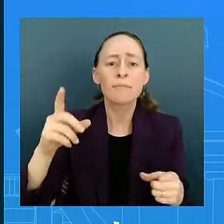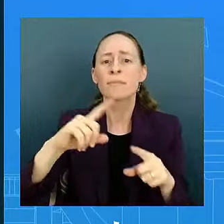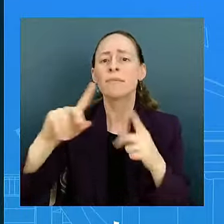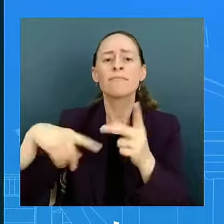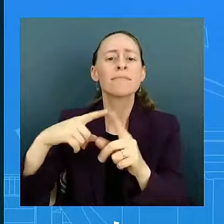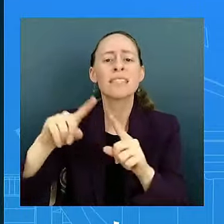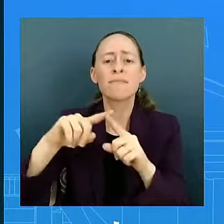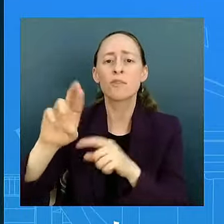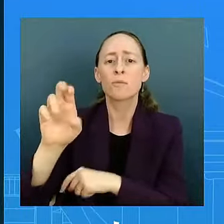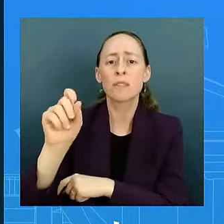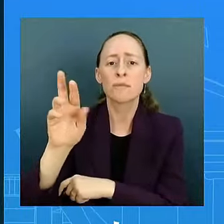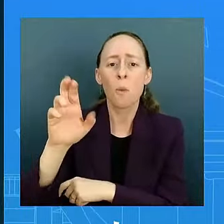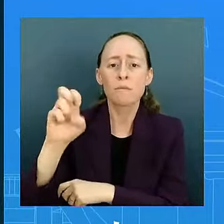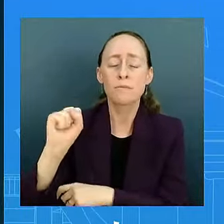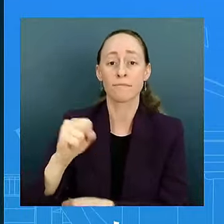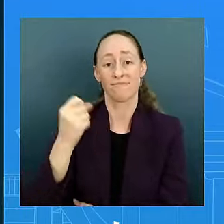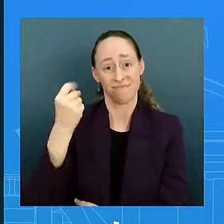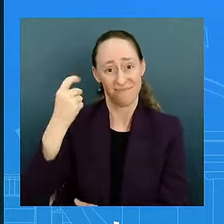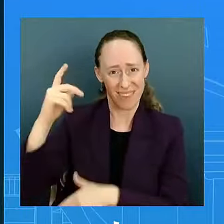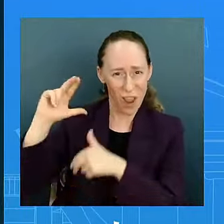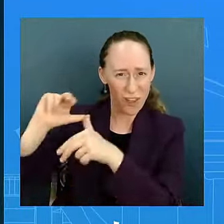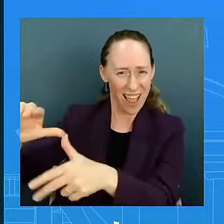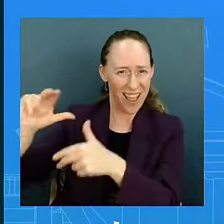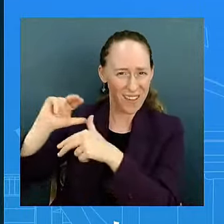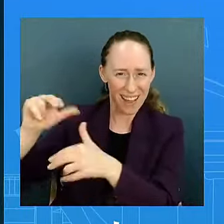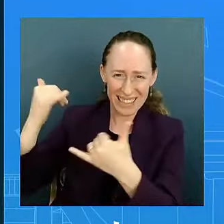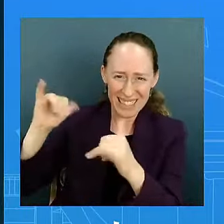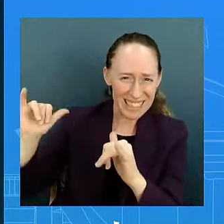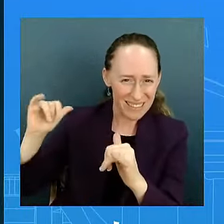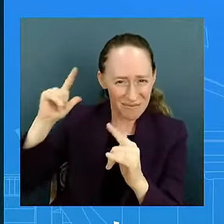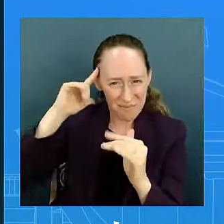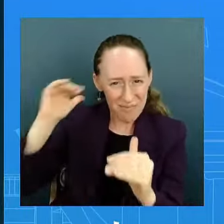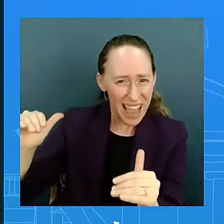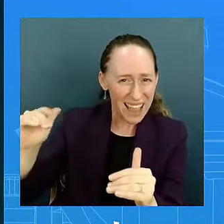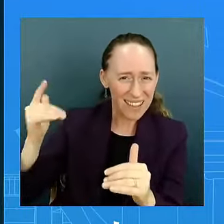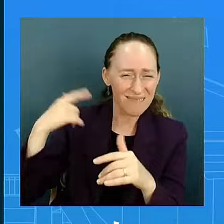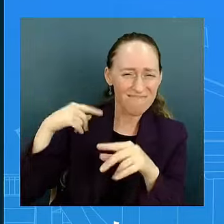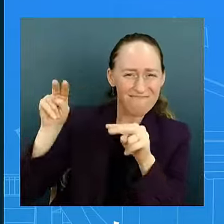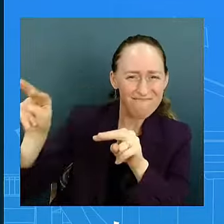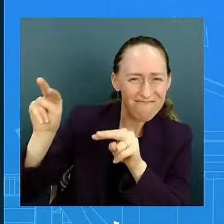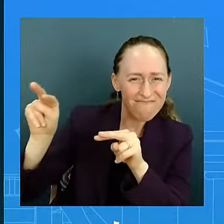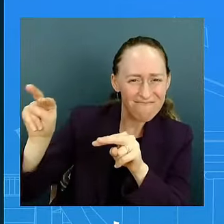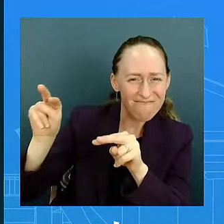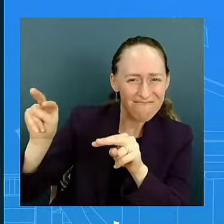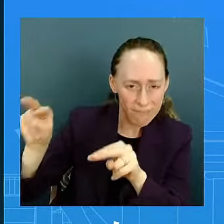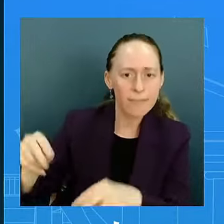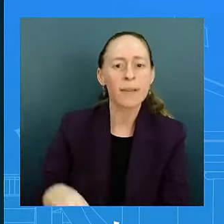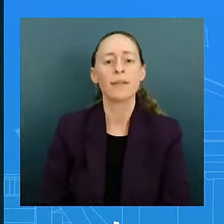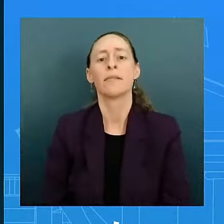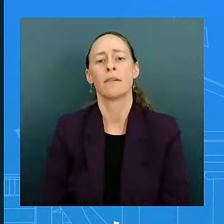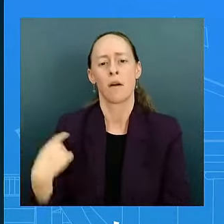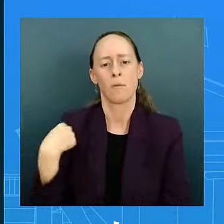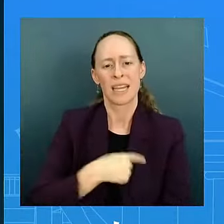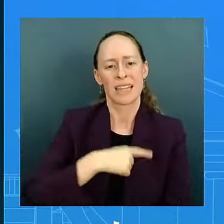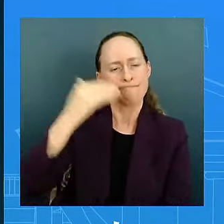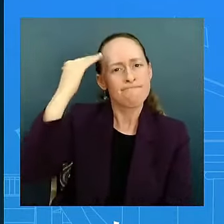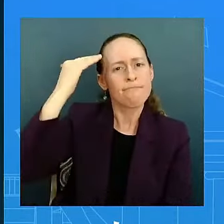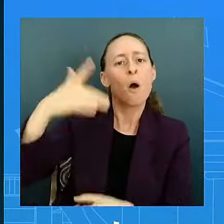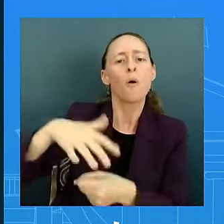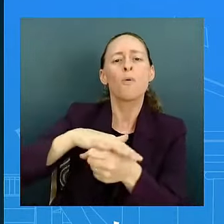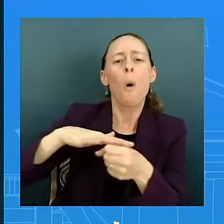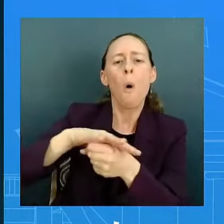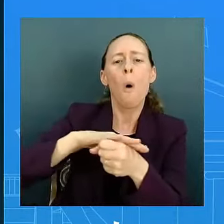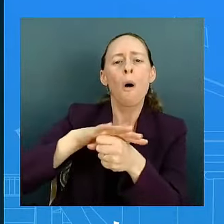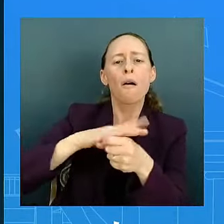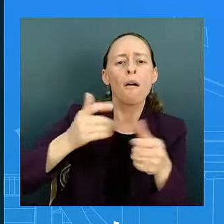vigilant, heed the warnings of local officials, and visit ready.gov, again, ready.gov, for tips on how